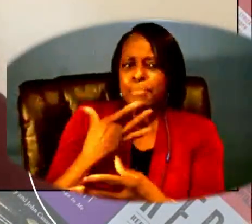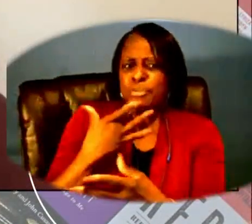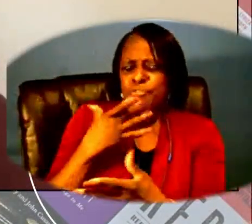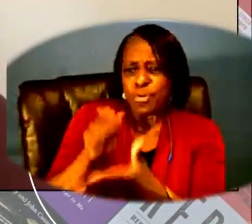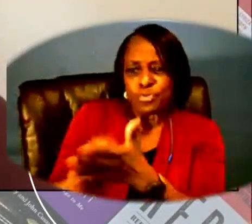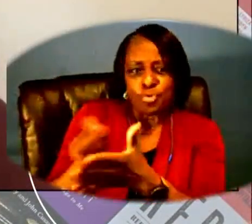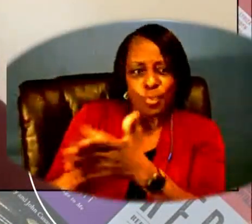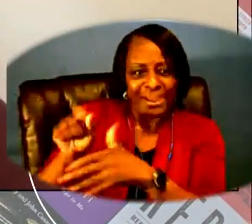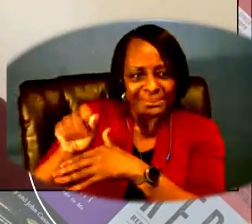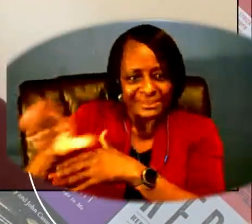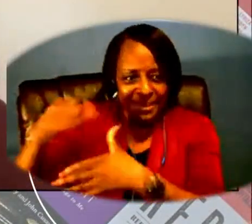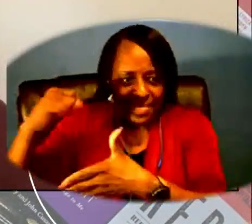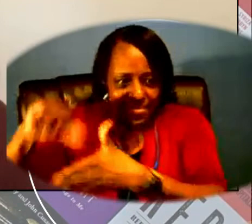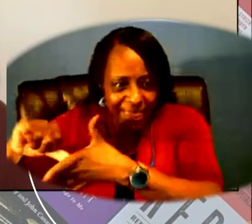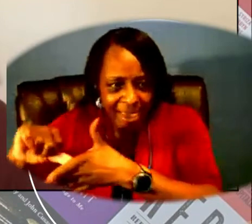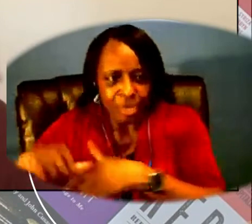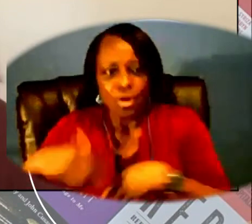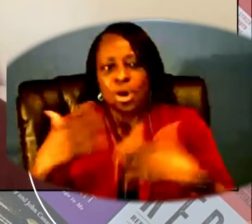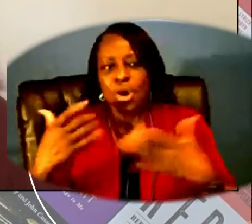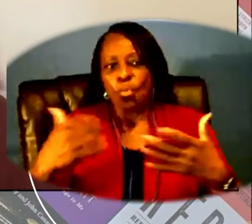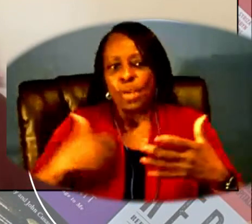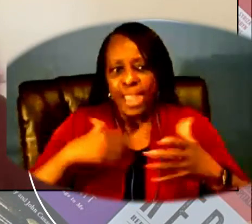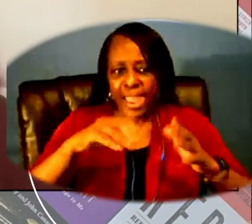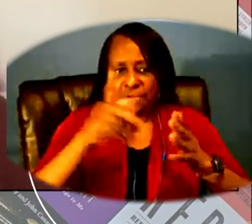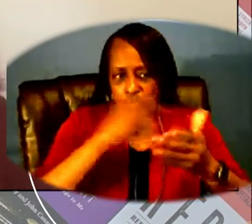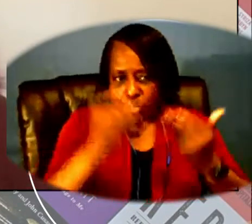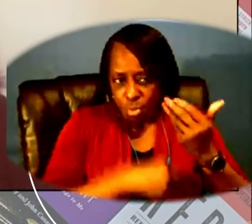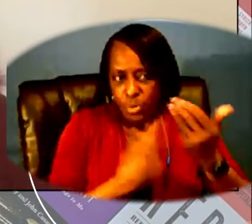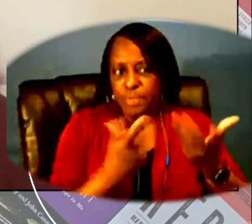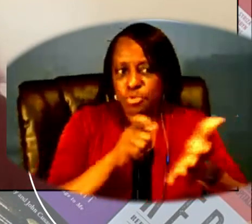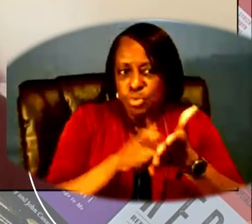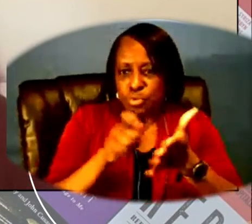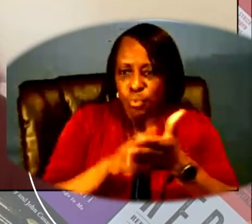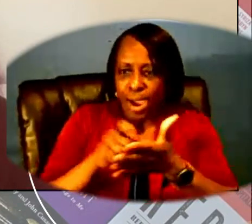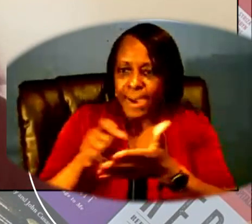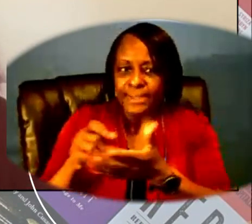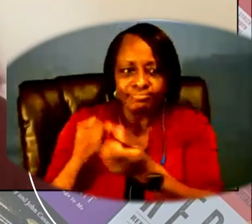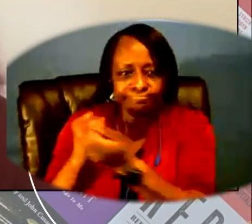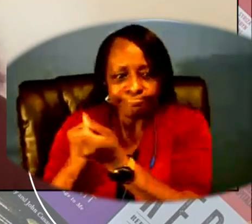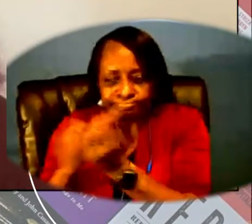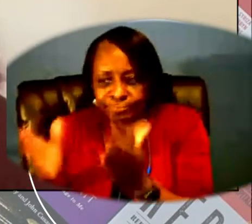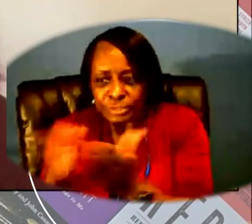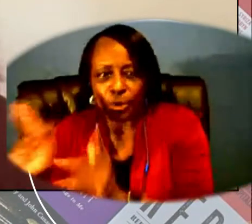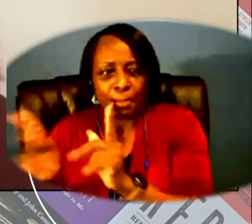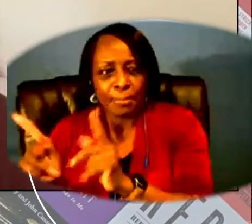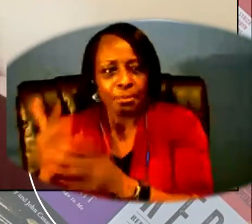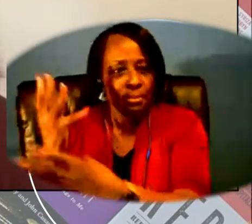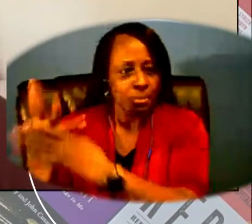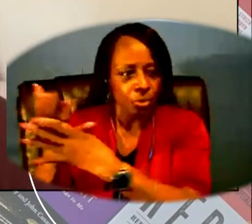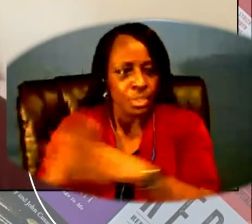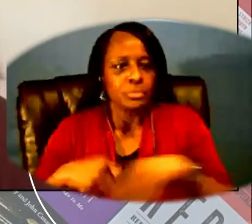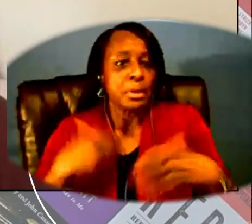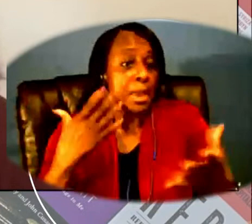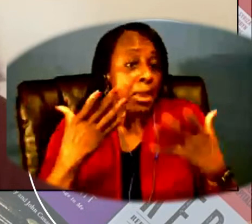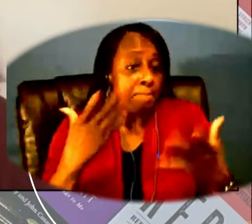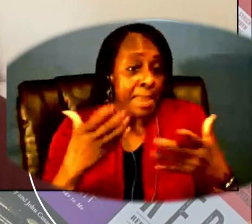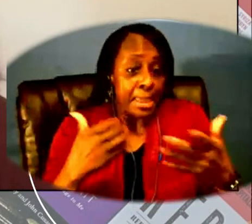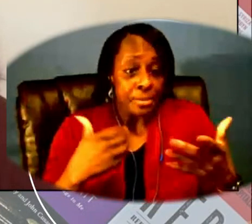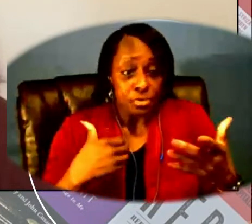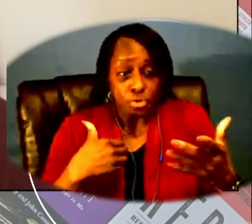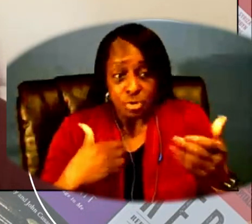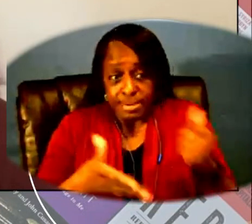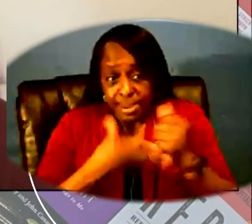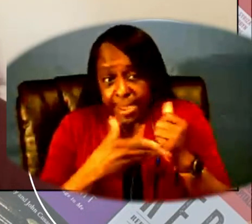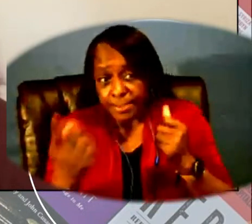program since we don't have visits, or something big like you can, have the capacity to help with a commutation,